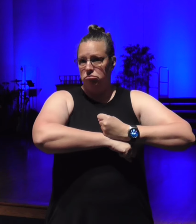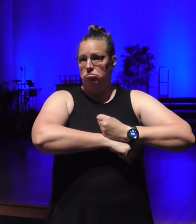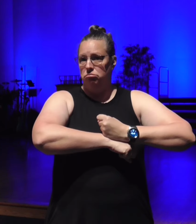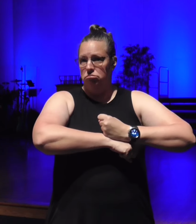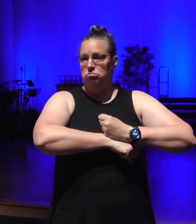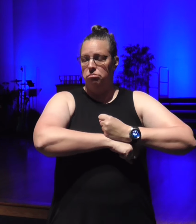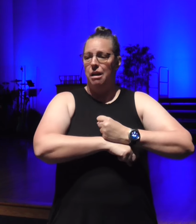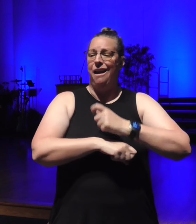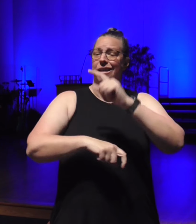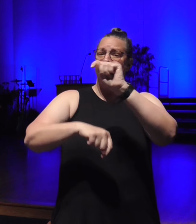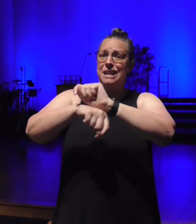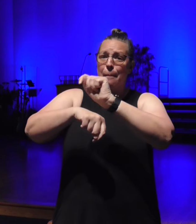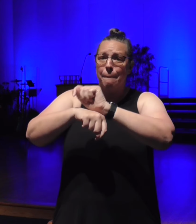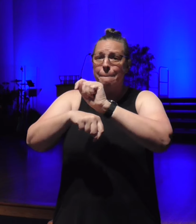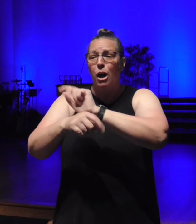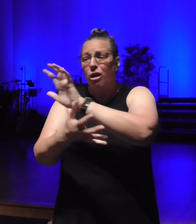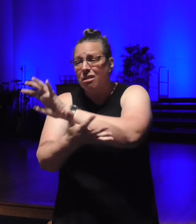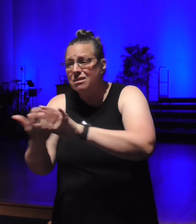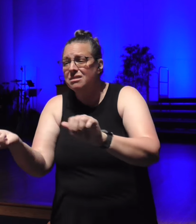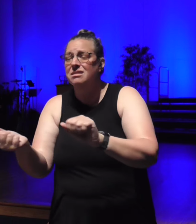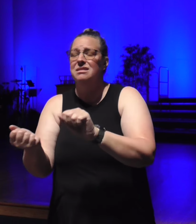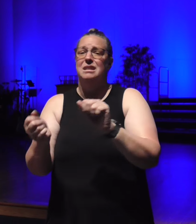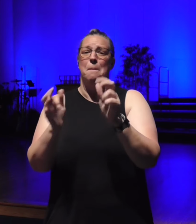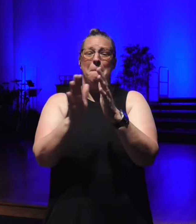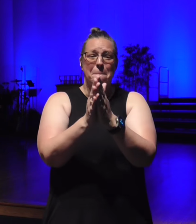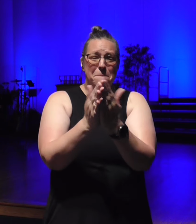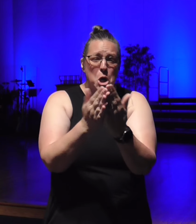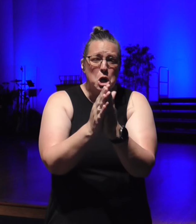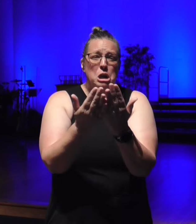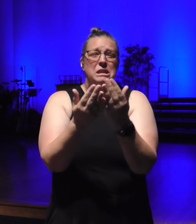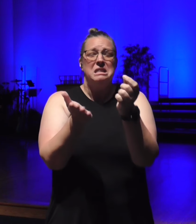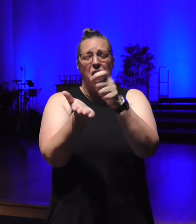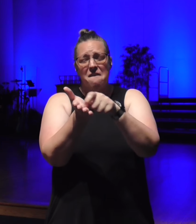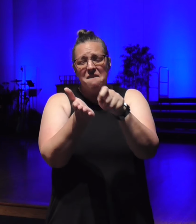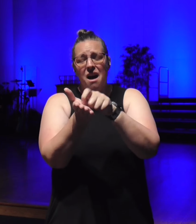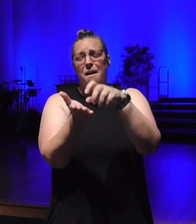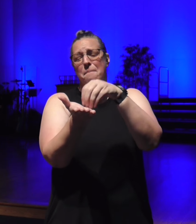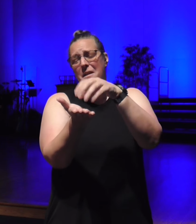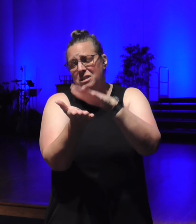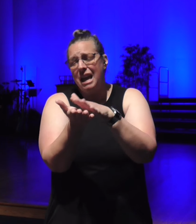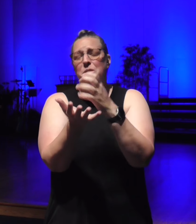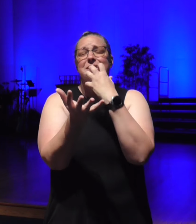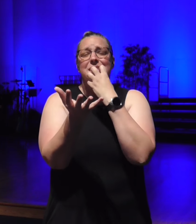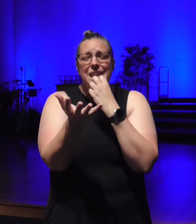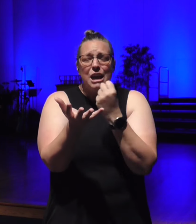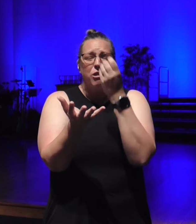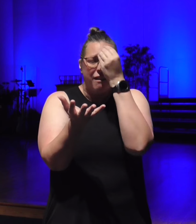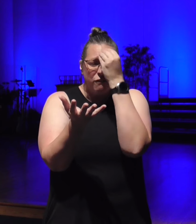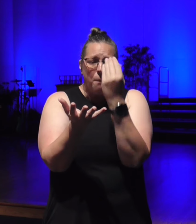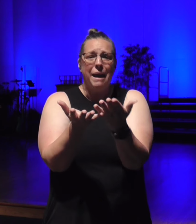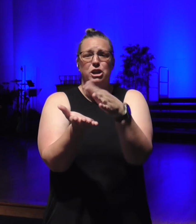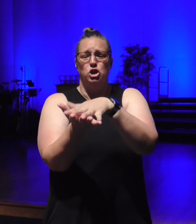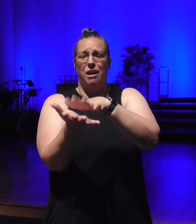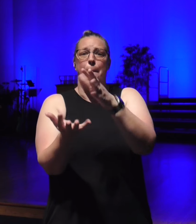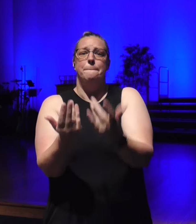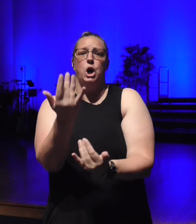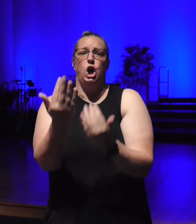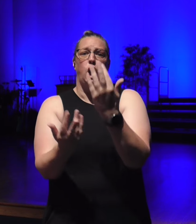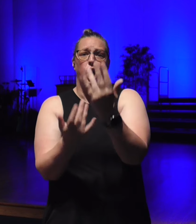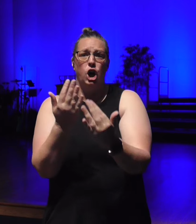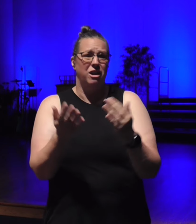fell, sacred documents, texts, centuries of encoded wisdom were burned. Millions died